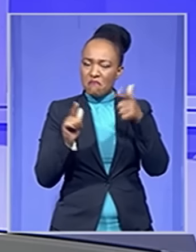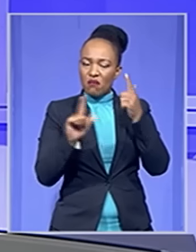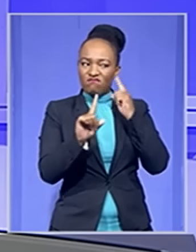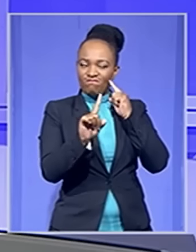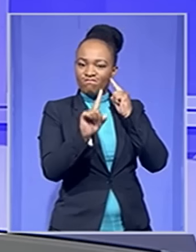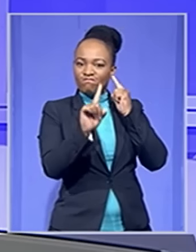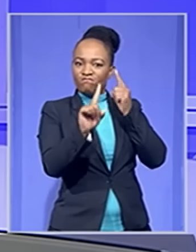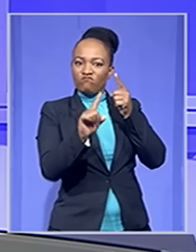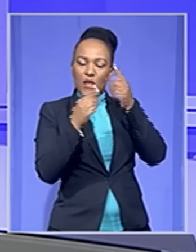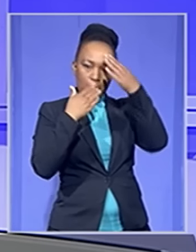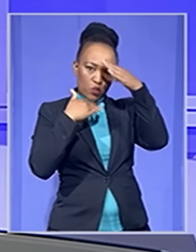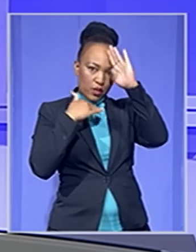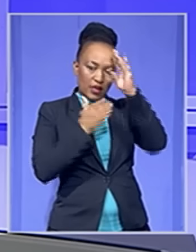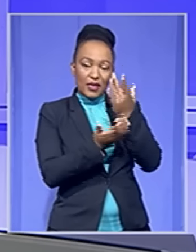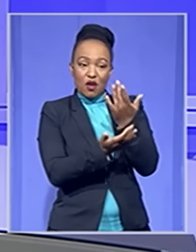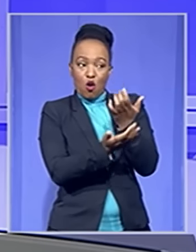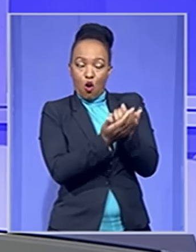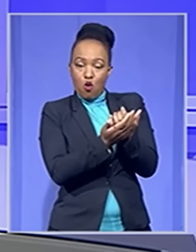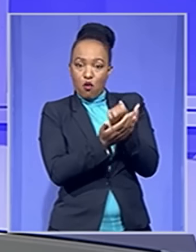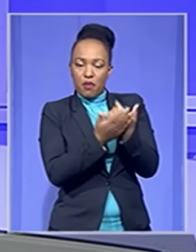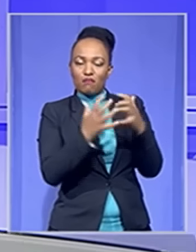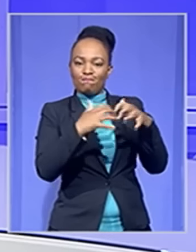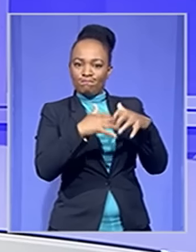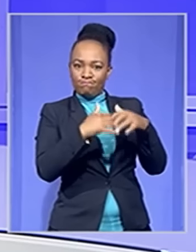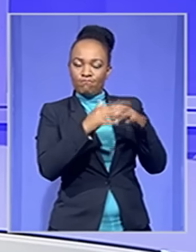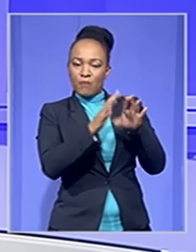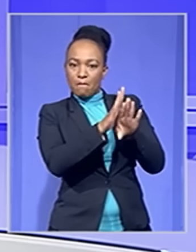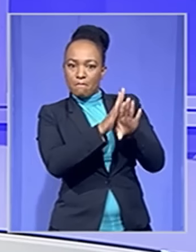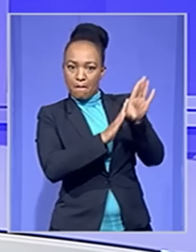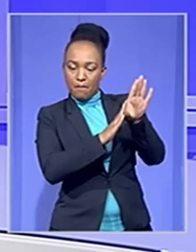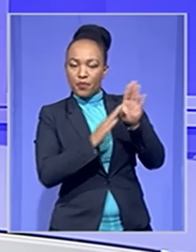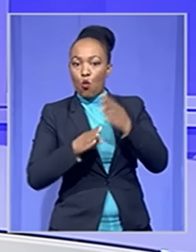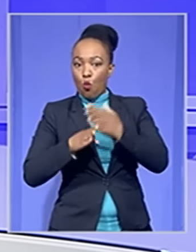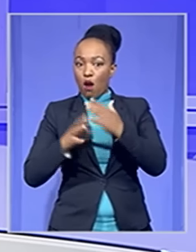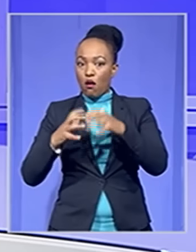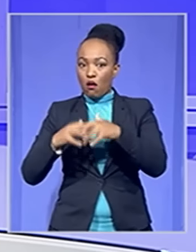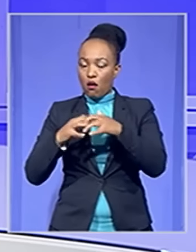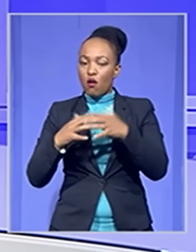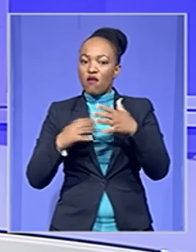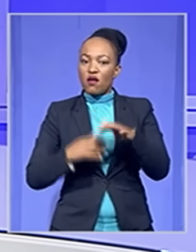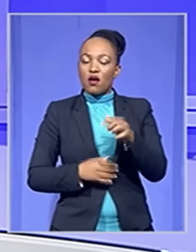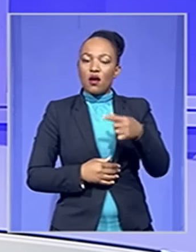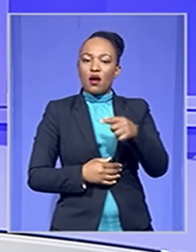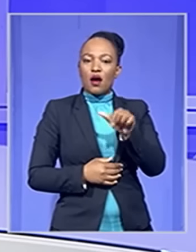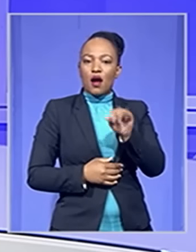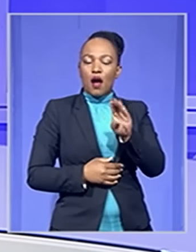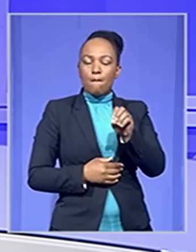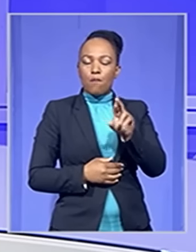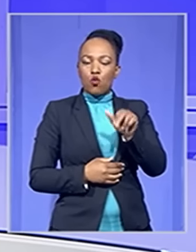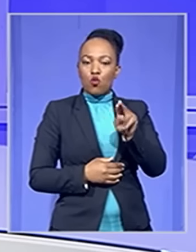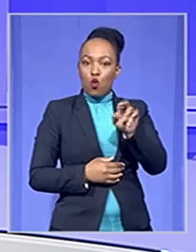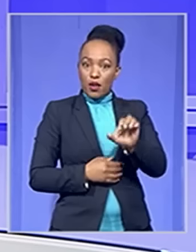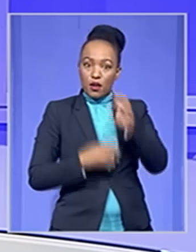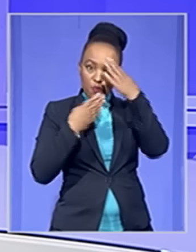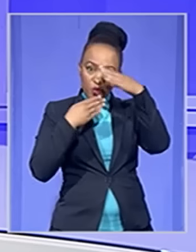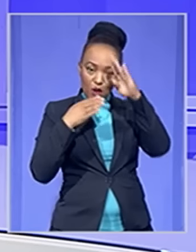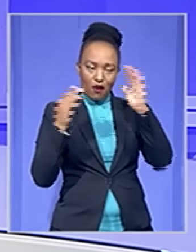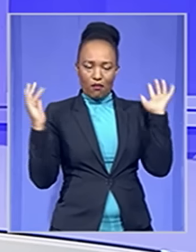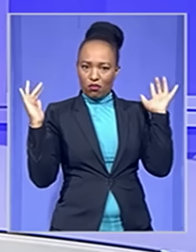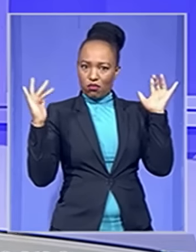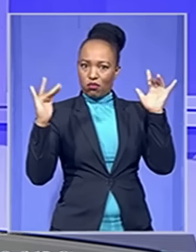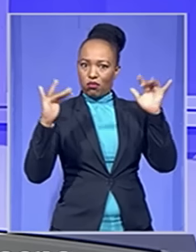le go tota botlhokatiro. O ile seno fa ne a tlhomiwa semmuso go Gaborone Botswana. Bontsi jwa batlotlegi ba ba neng